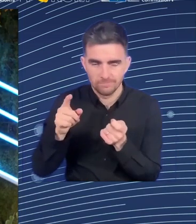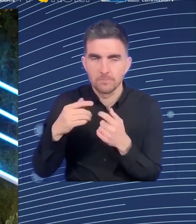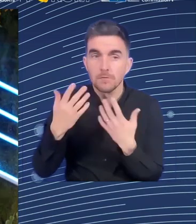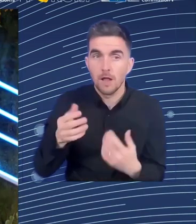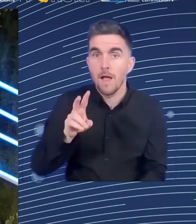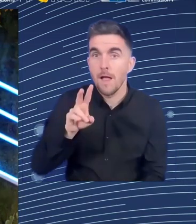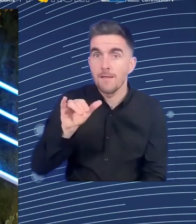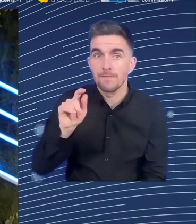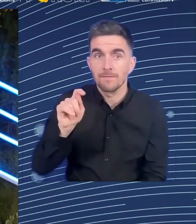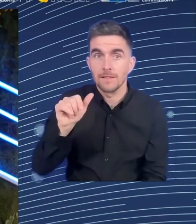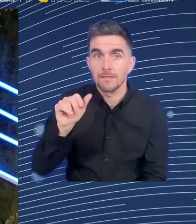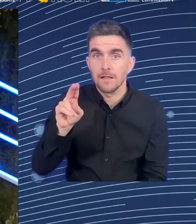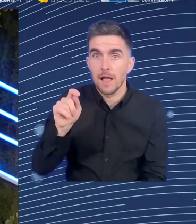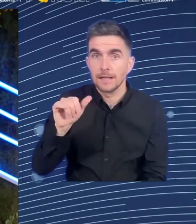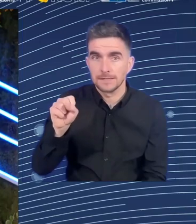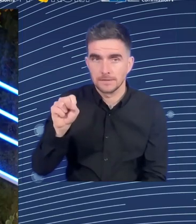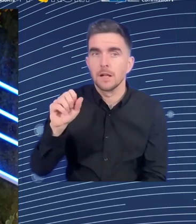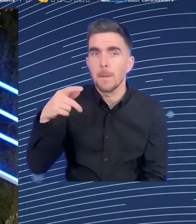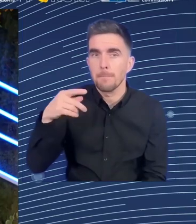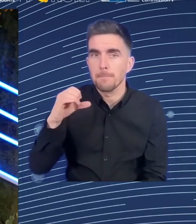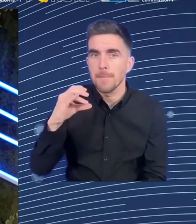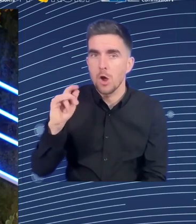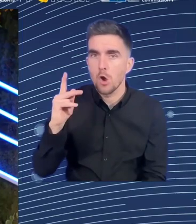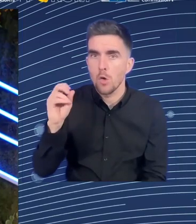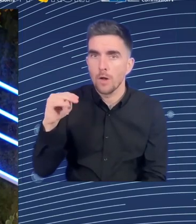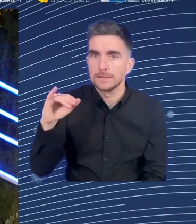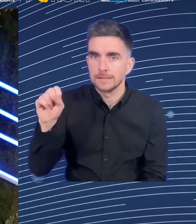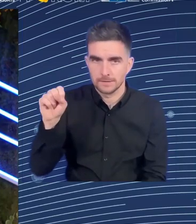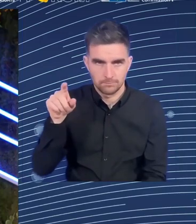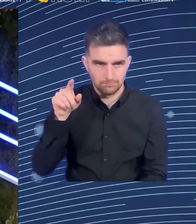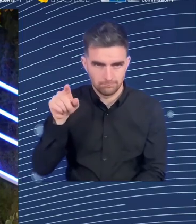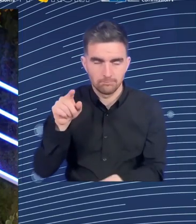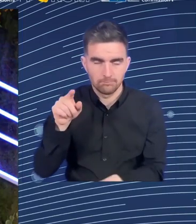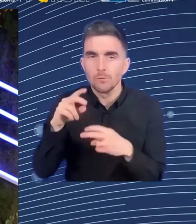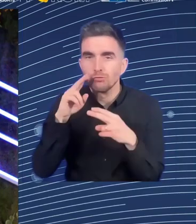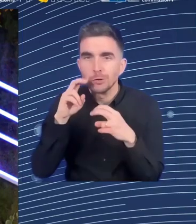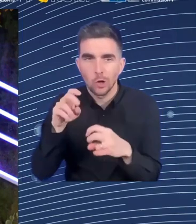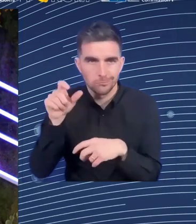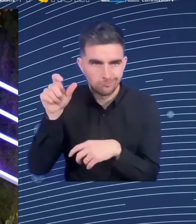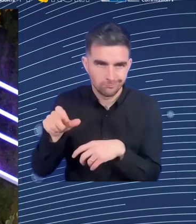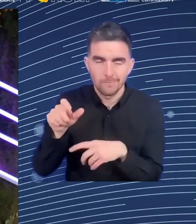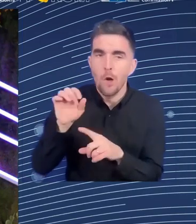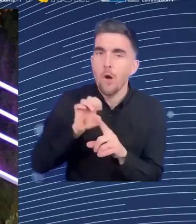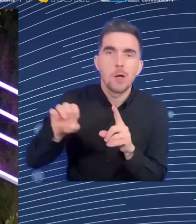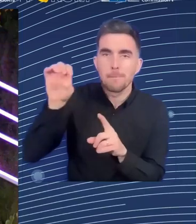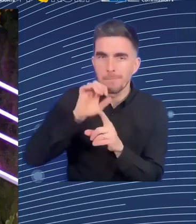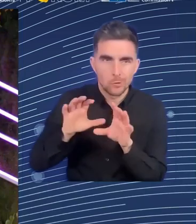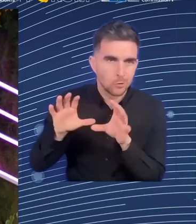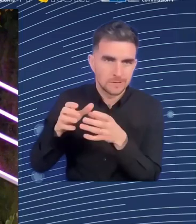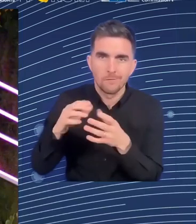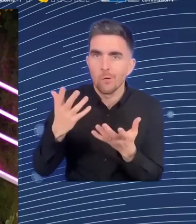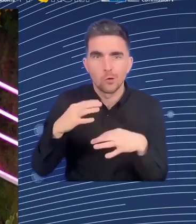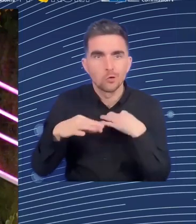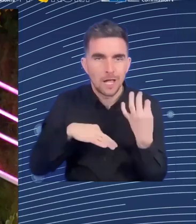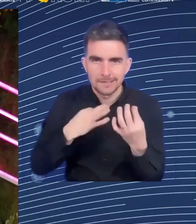before I dive into some of the questions that I have for you, I would also like to invite all of you to sort of bounce off or